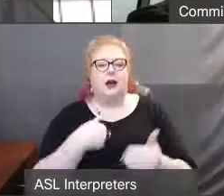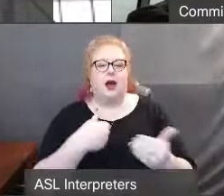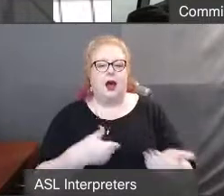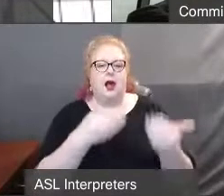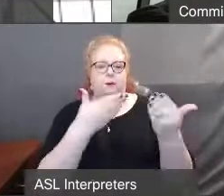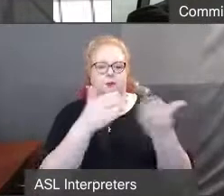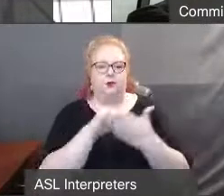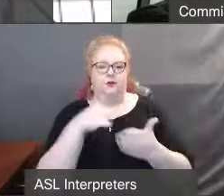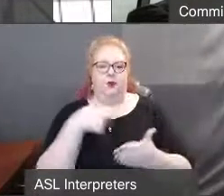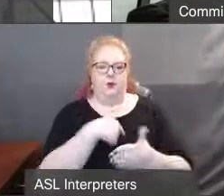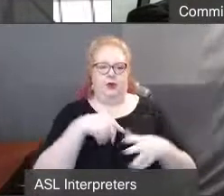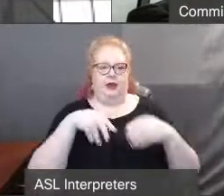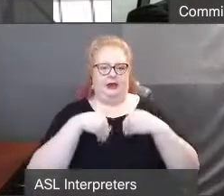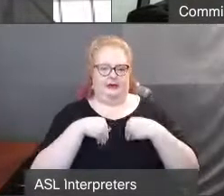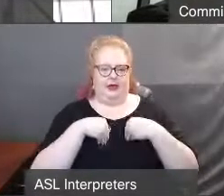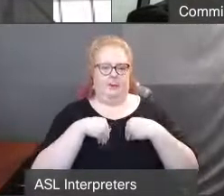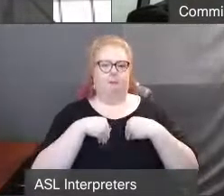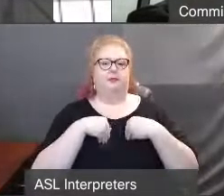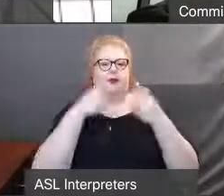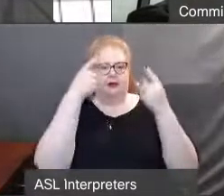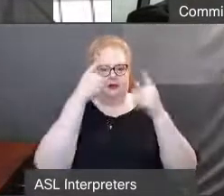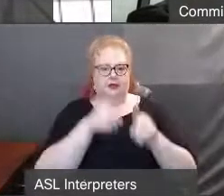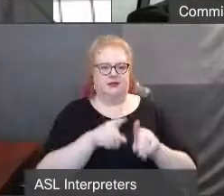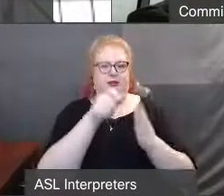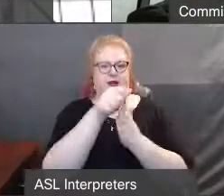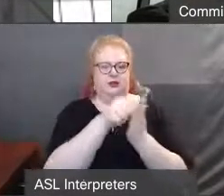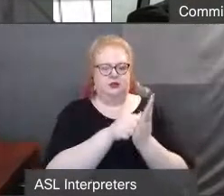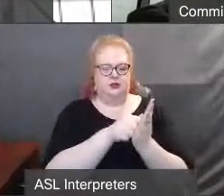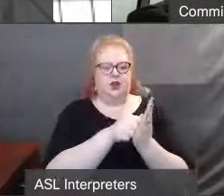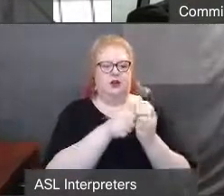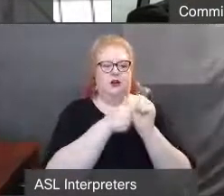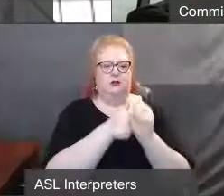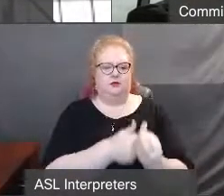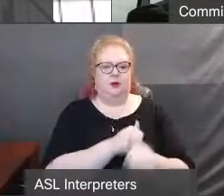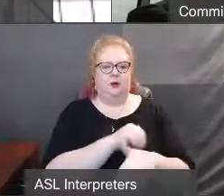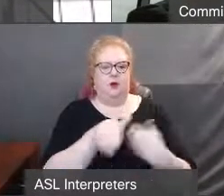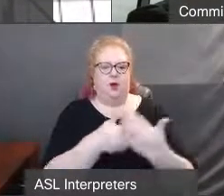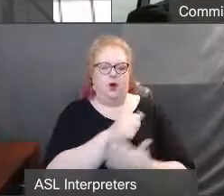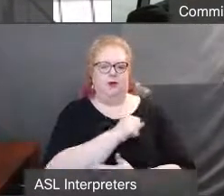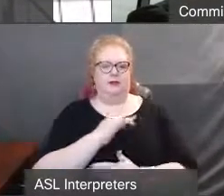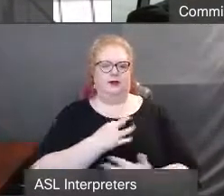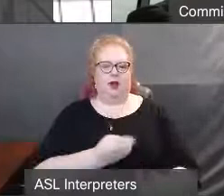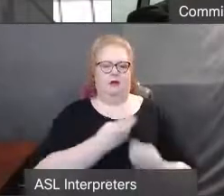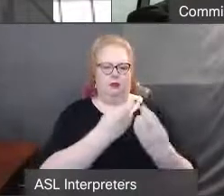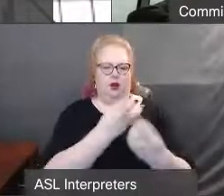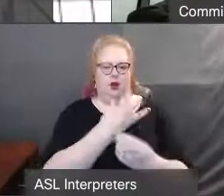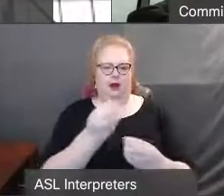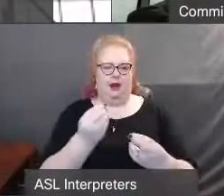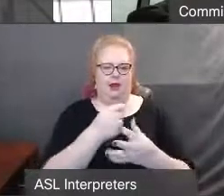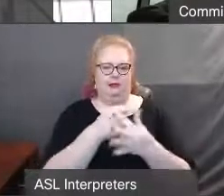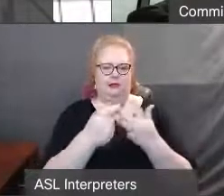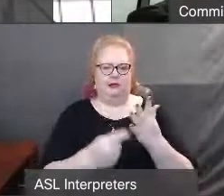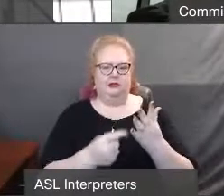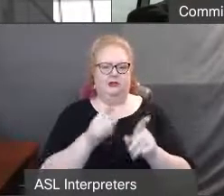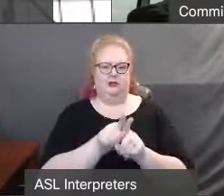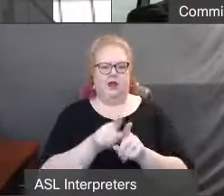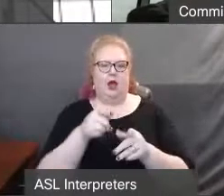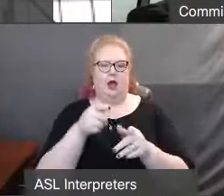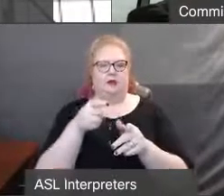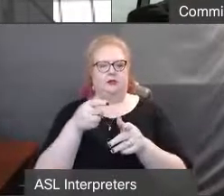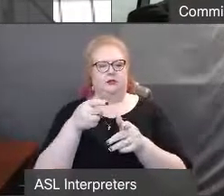we accept the consent agenda together with all staff recommendations and conditions as set forth in